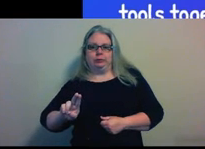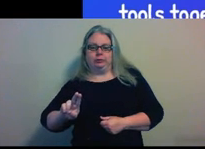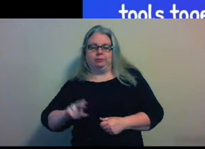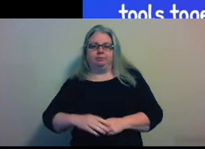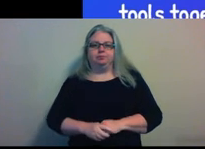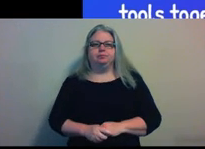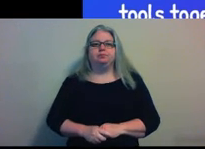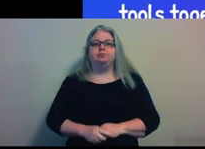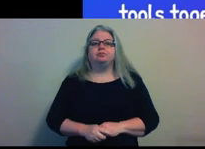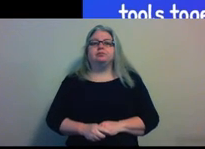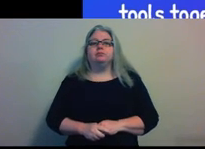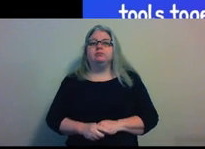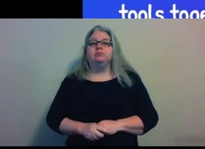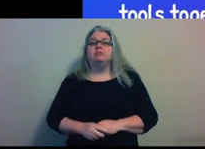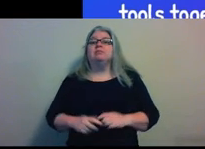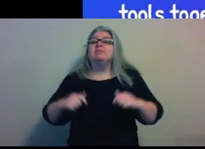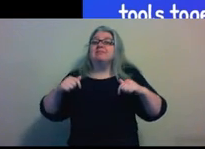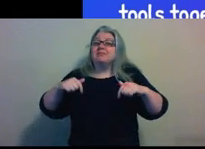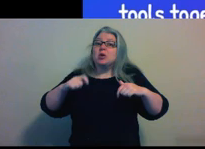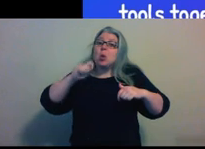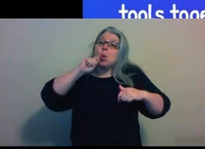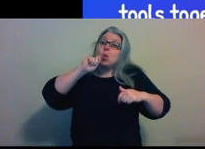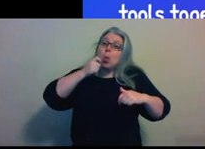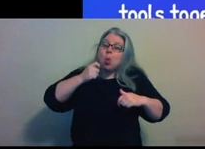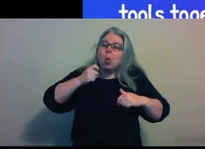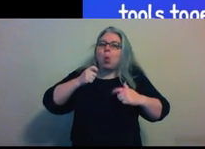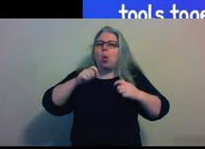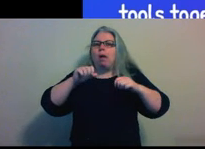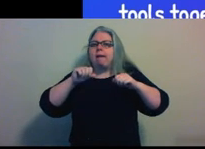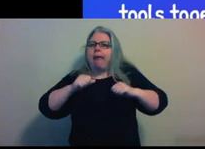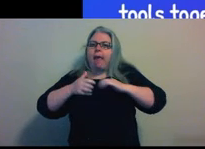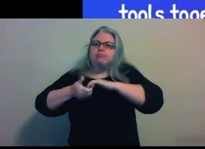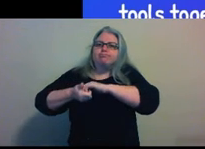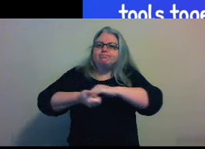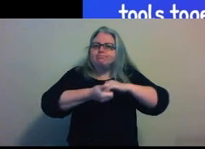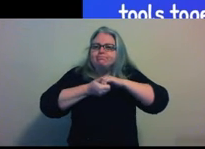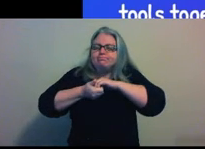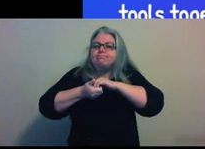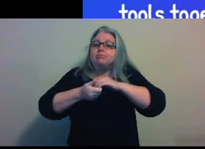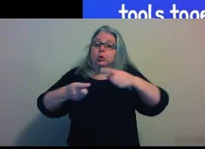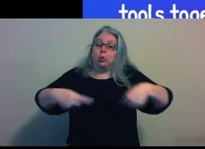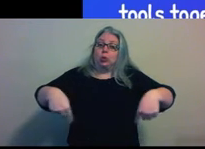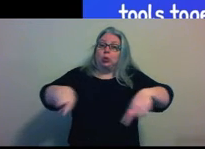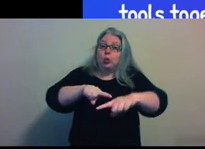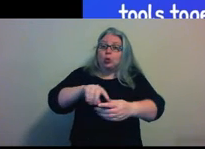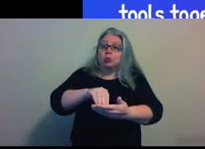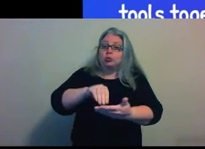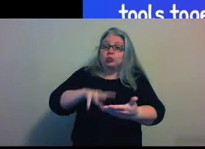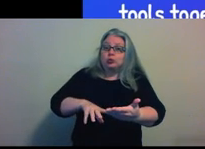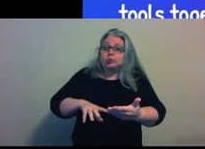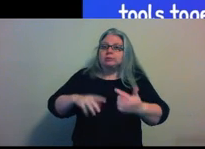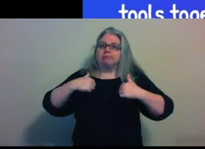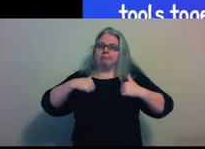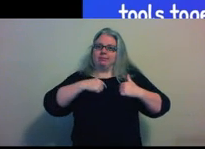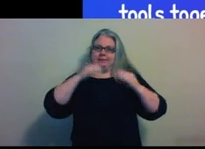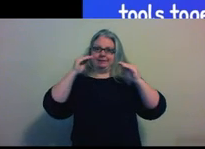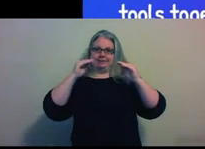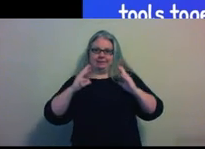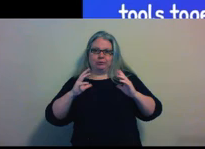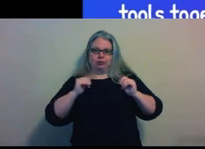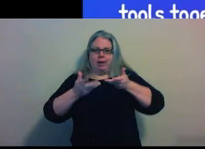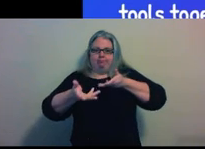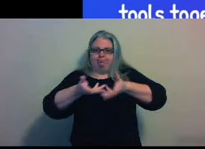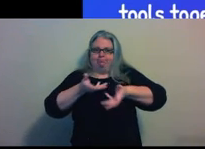for it. So this is a really cool collaboration tool that's going to allow you as students as well as us as teachers